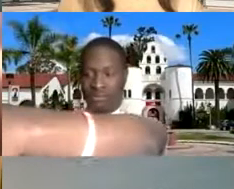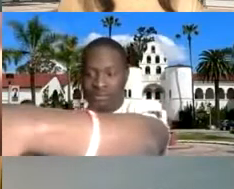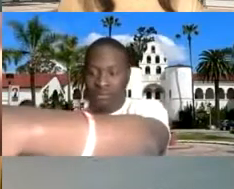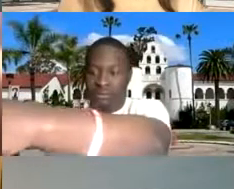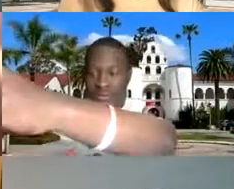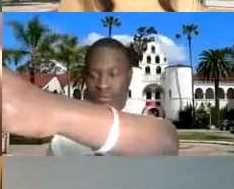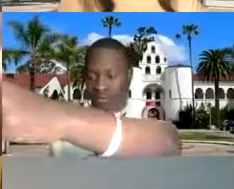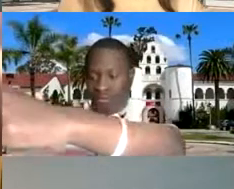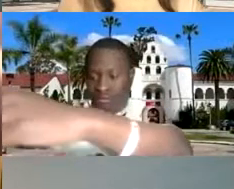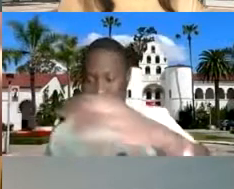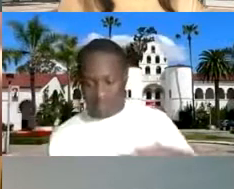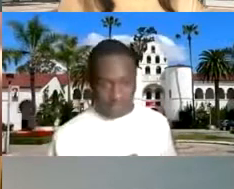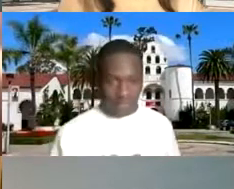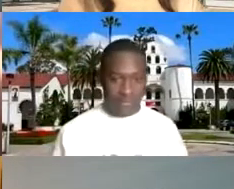to,